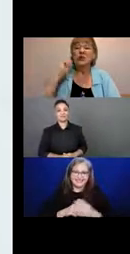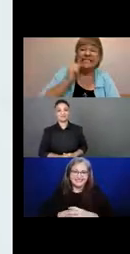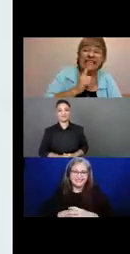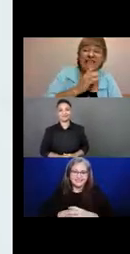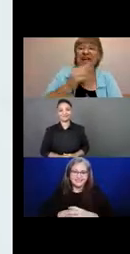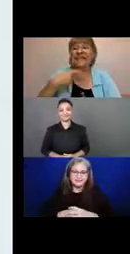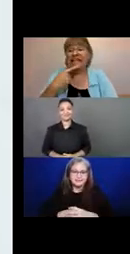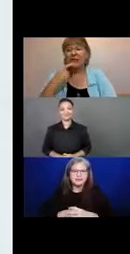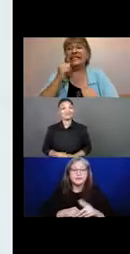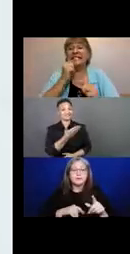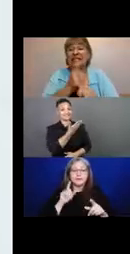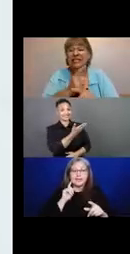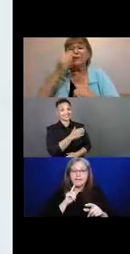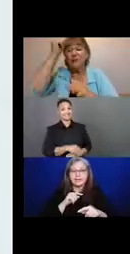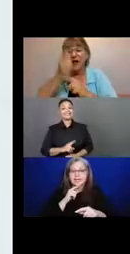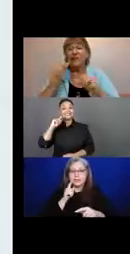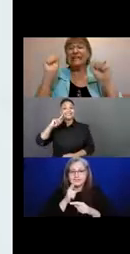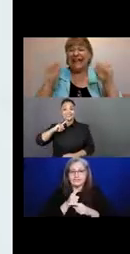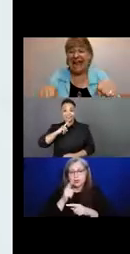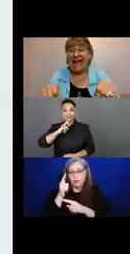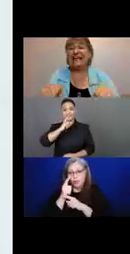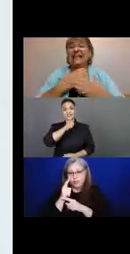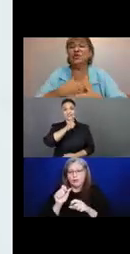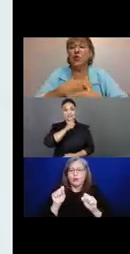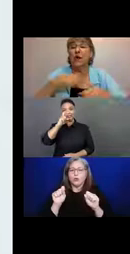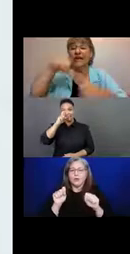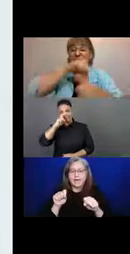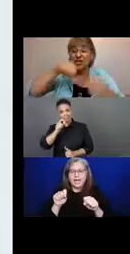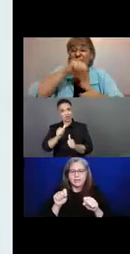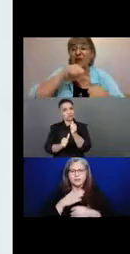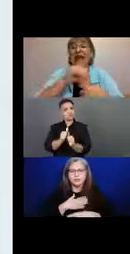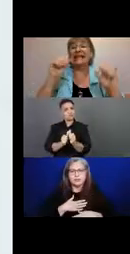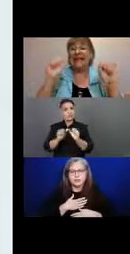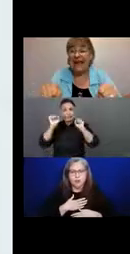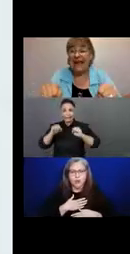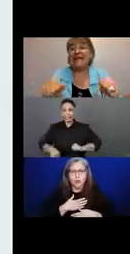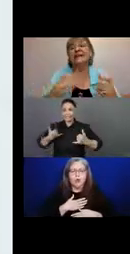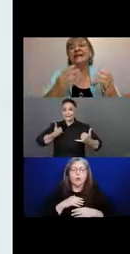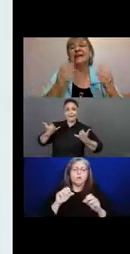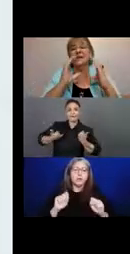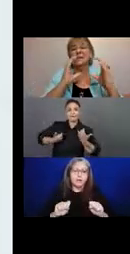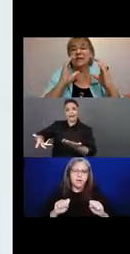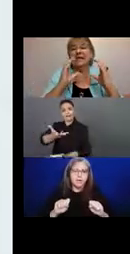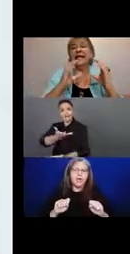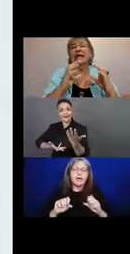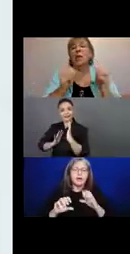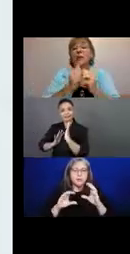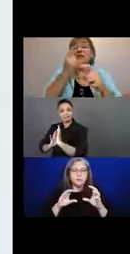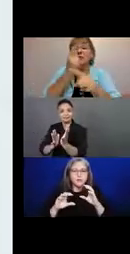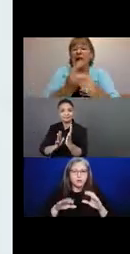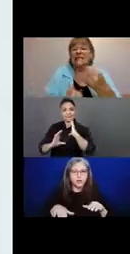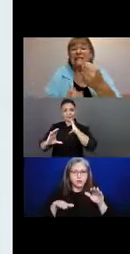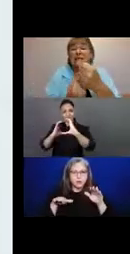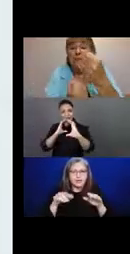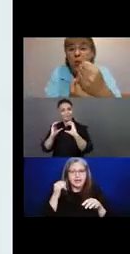So deaf and hearing sisters and brothers can enjoy each other and can communicate with